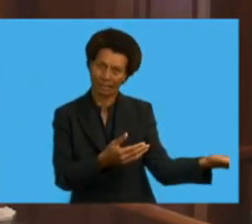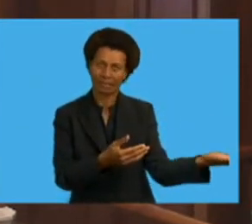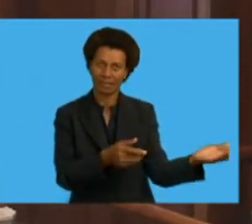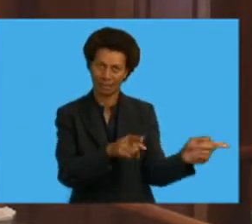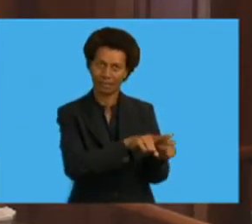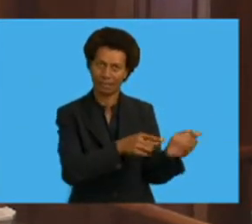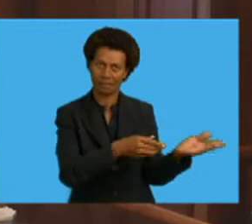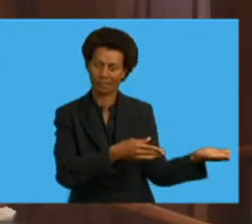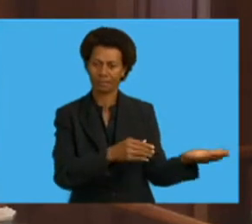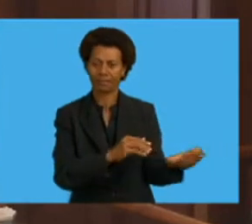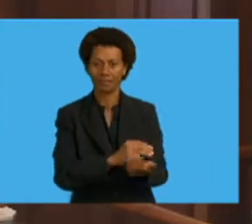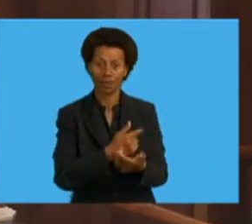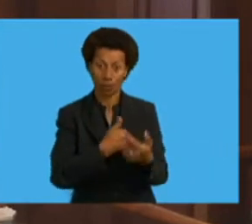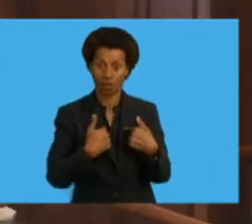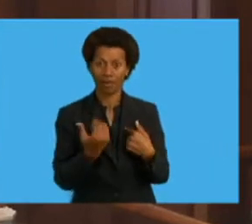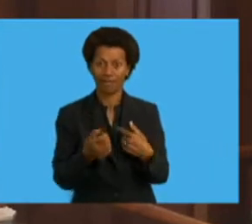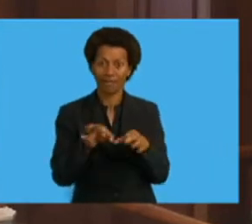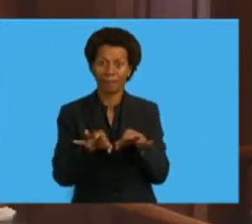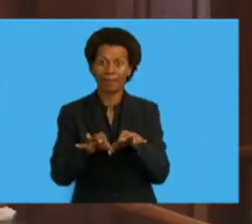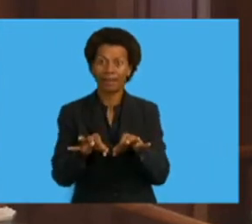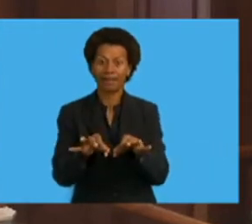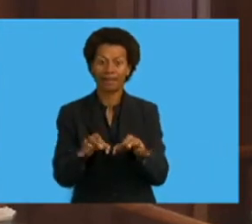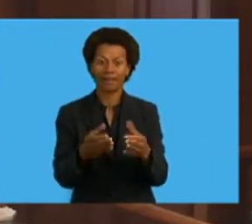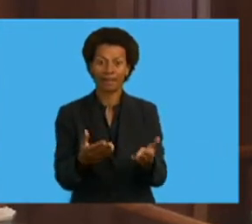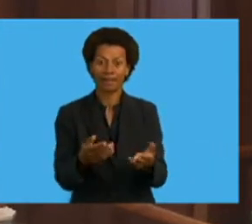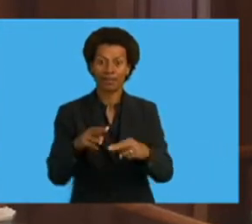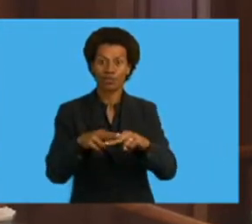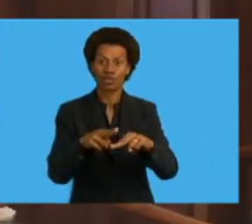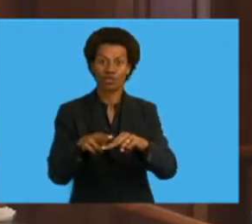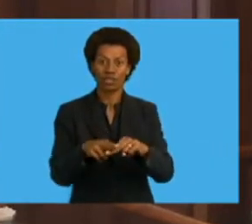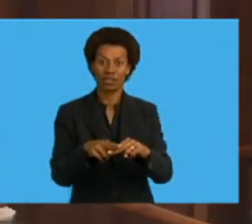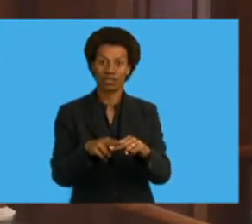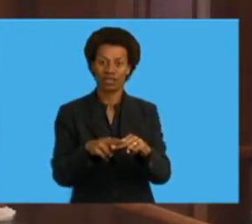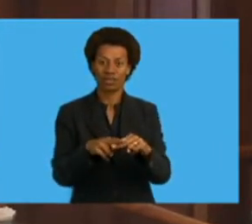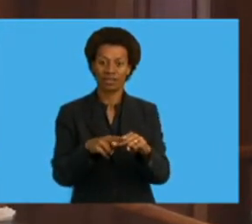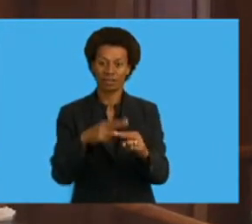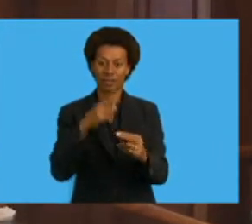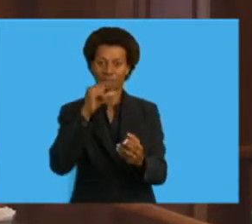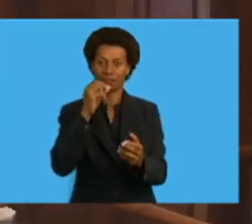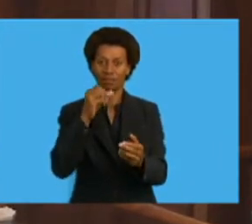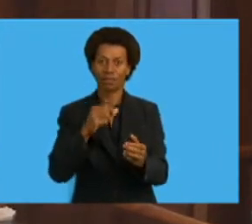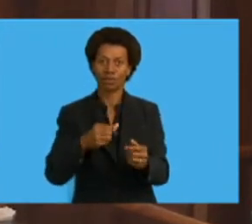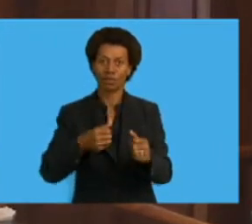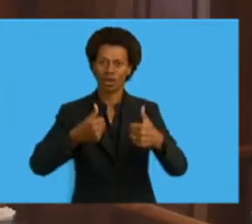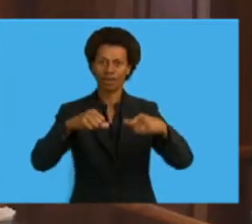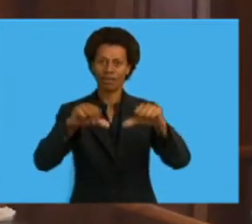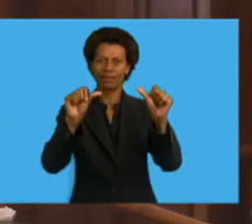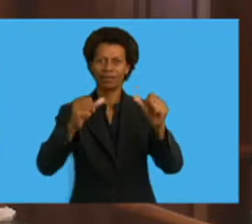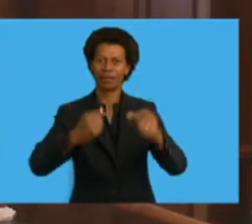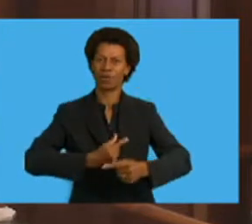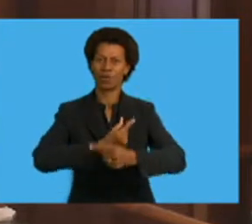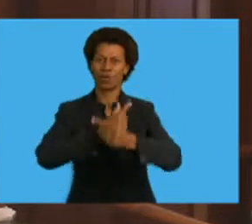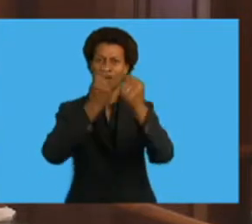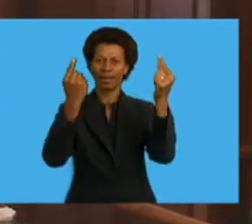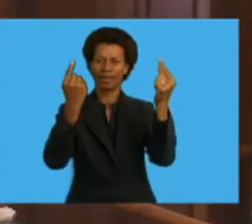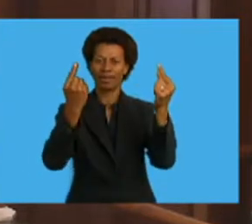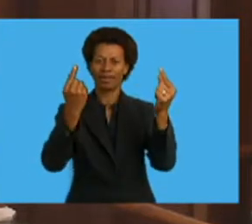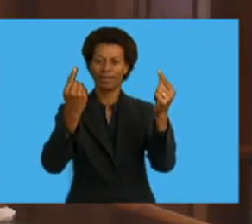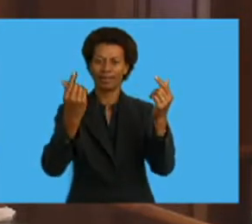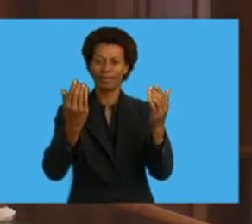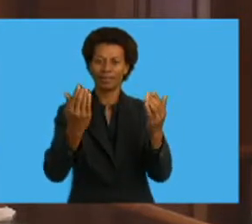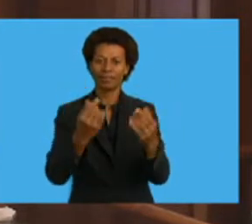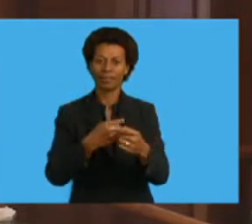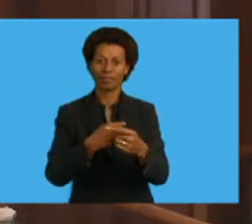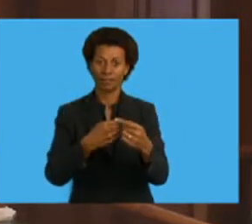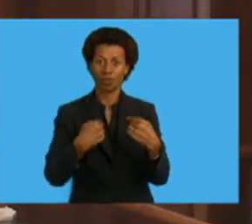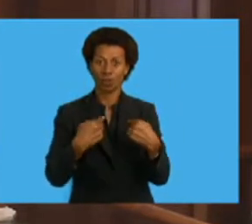We have a plan to place Fiji in the best possible position to achieve greatness, and we've been doing that. One